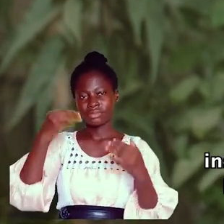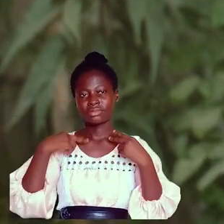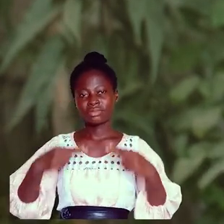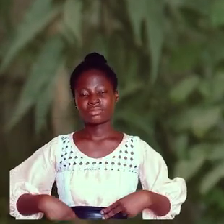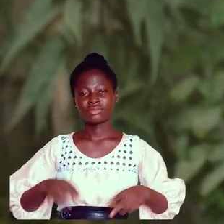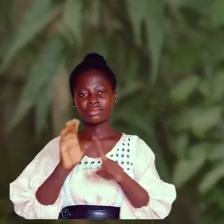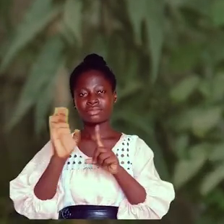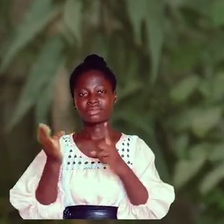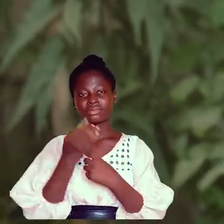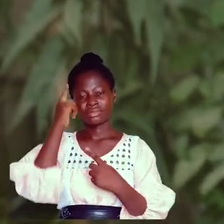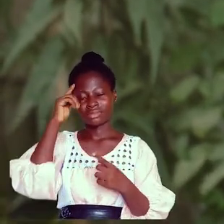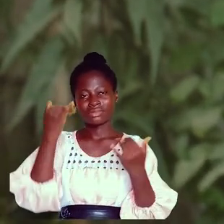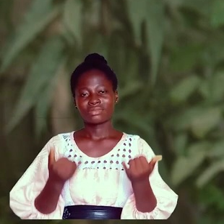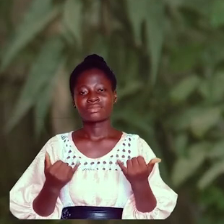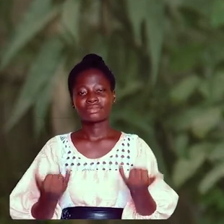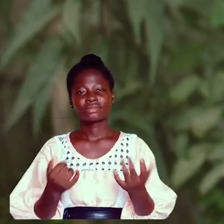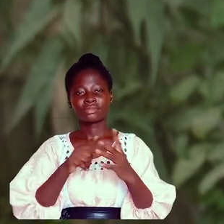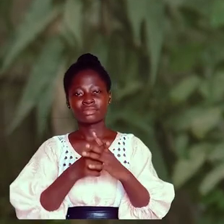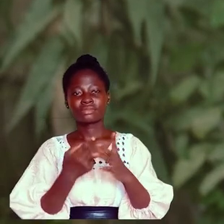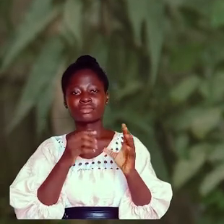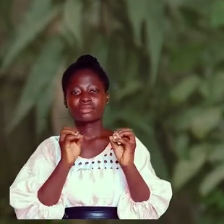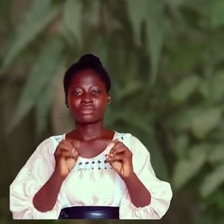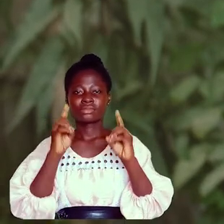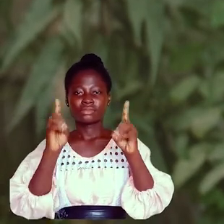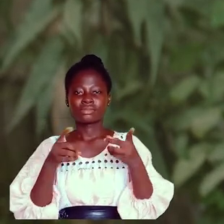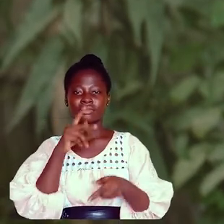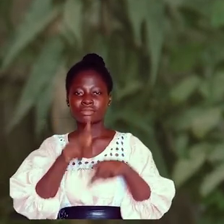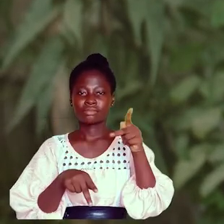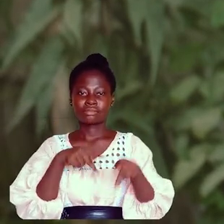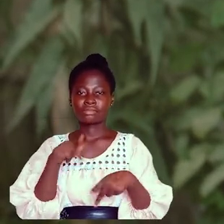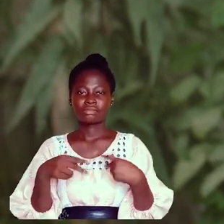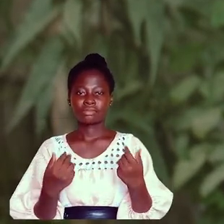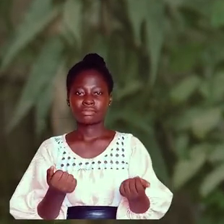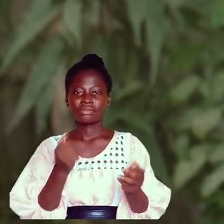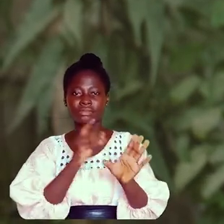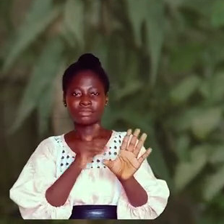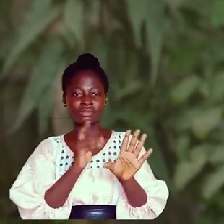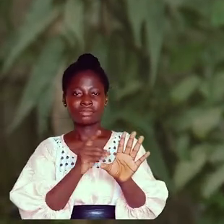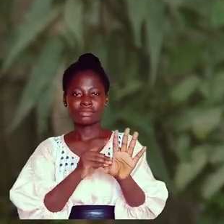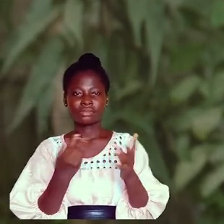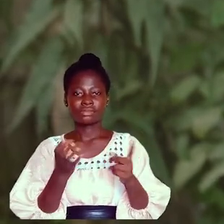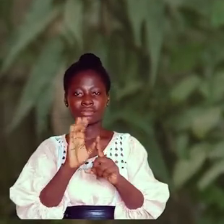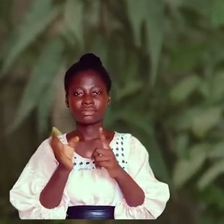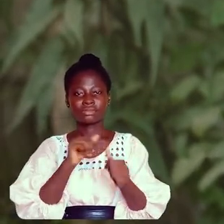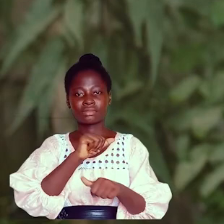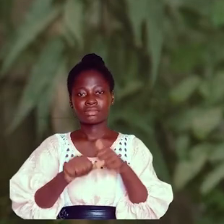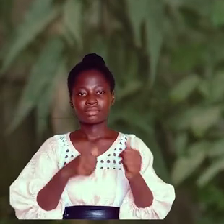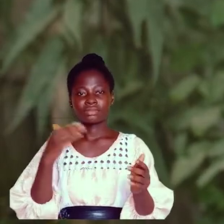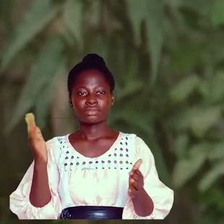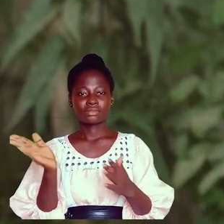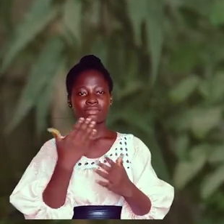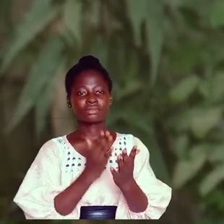conditions, I think it's high time they start educating people with disabilities and conditions about